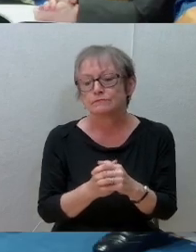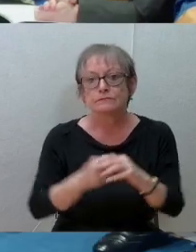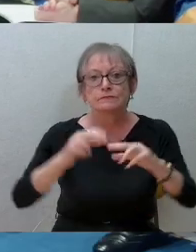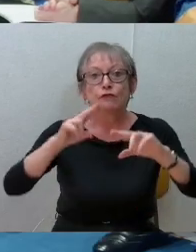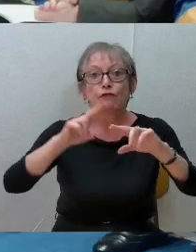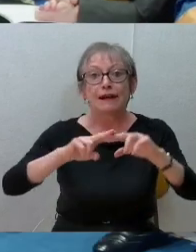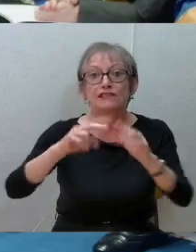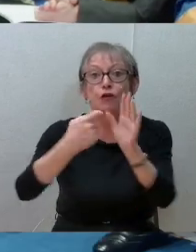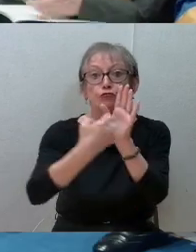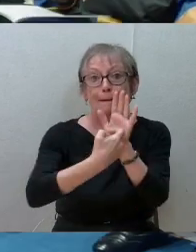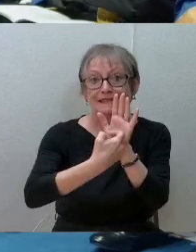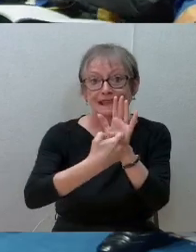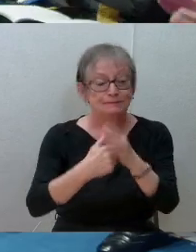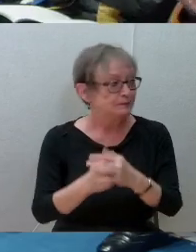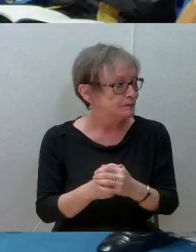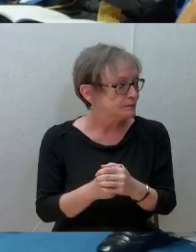Fraser Ramsey.